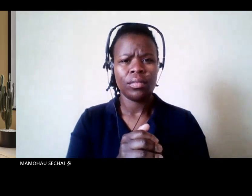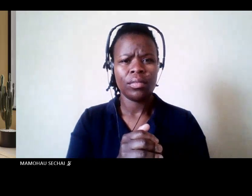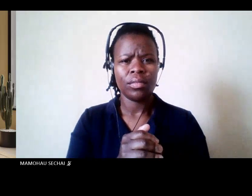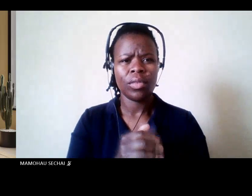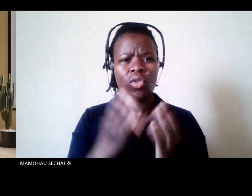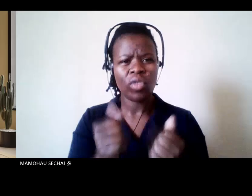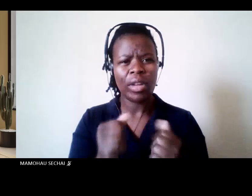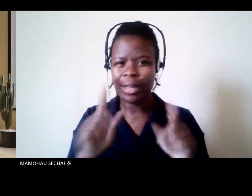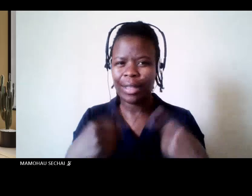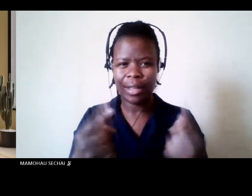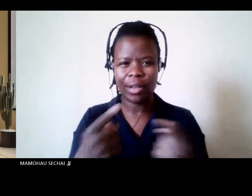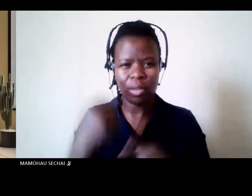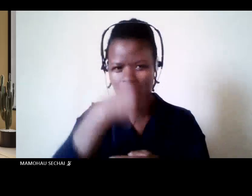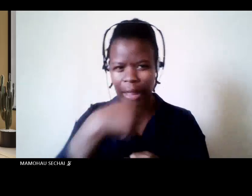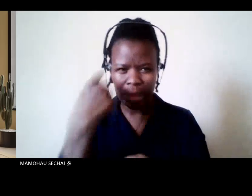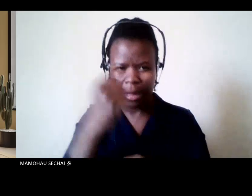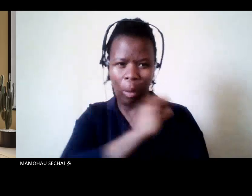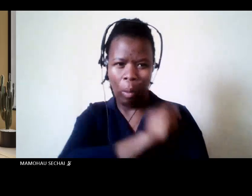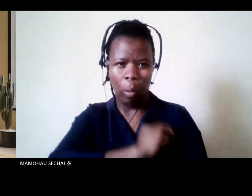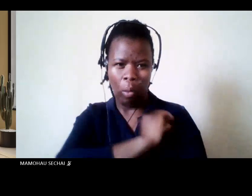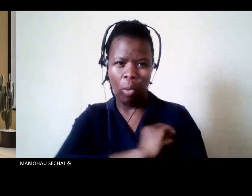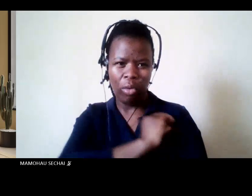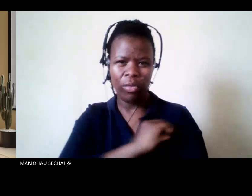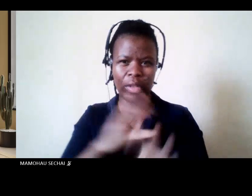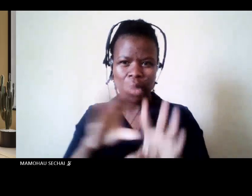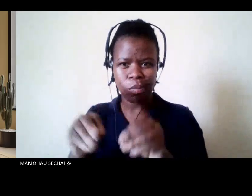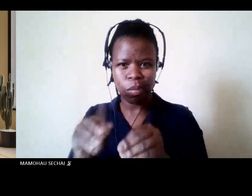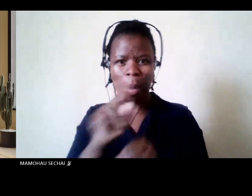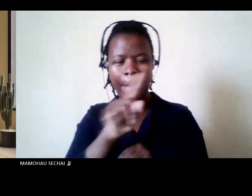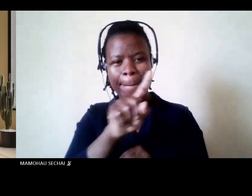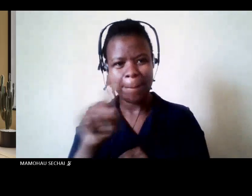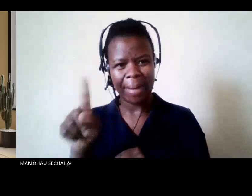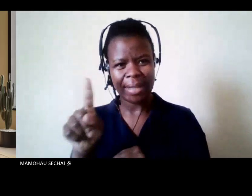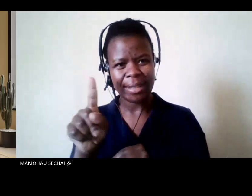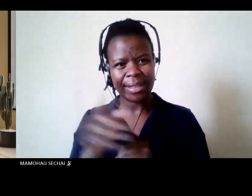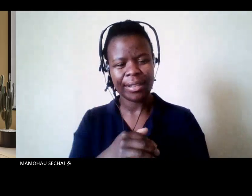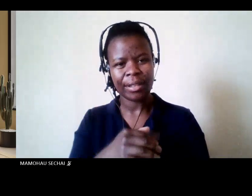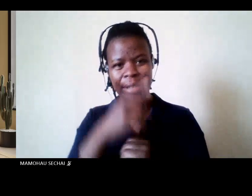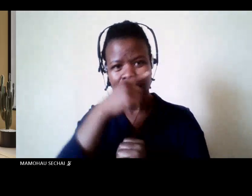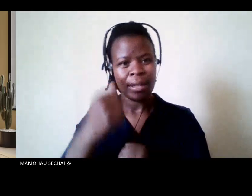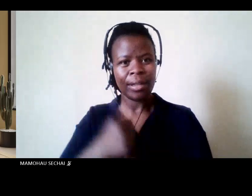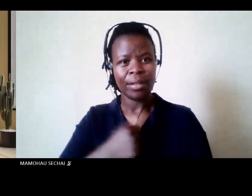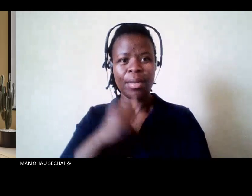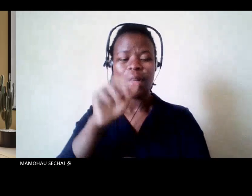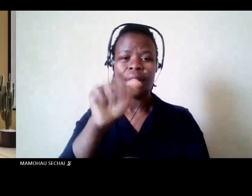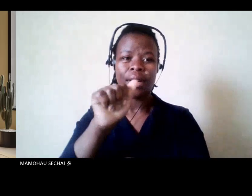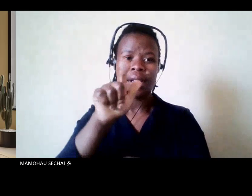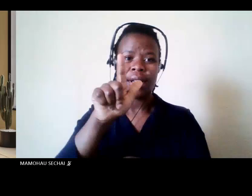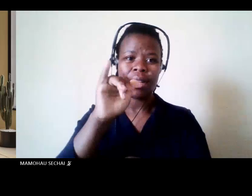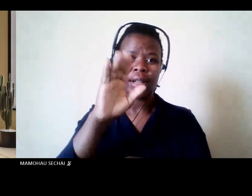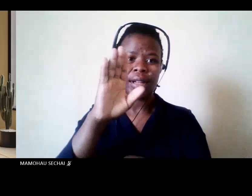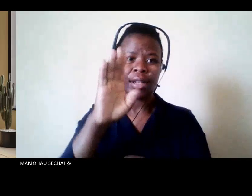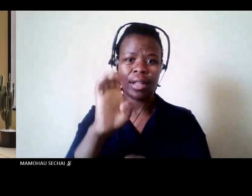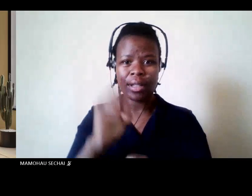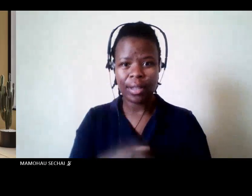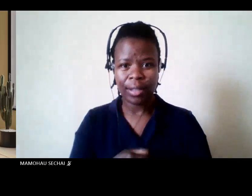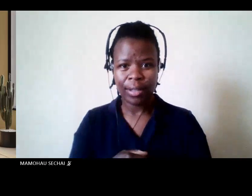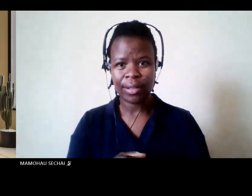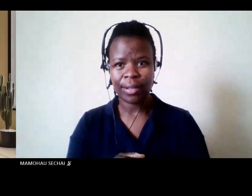everything. But Okay. my name is But at Alice, least and we can see your picture there. Okay. yeah,